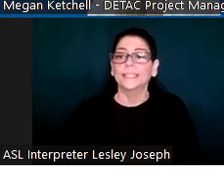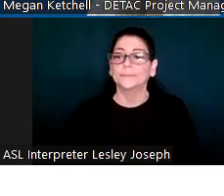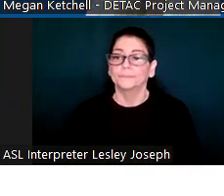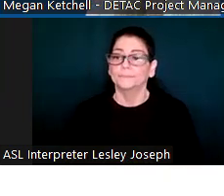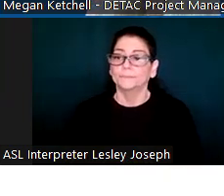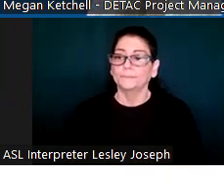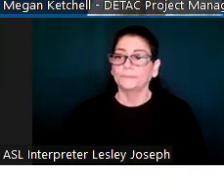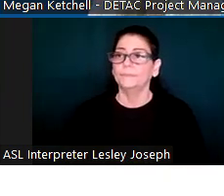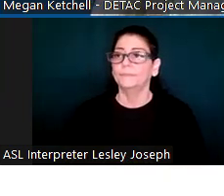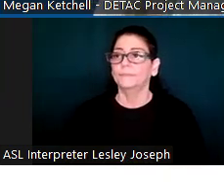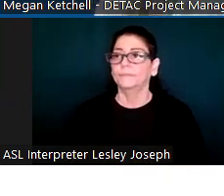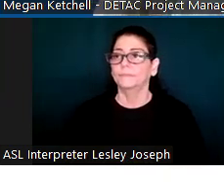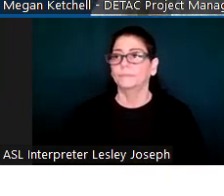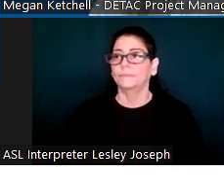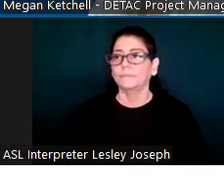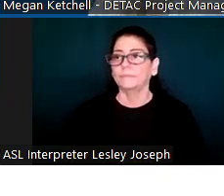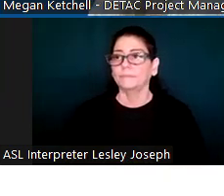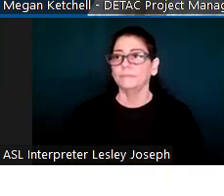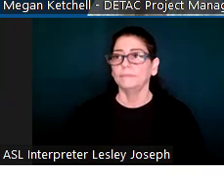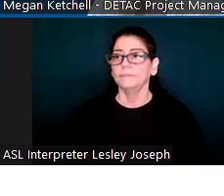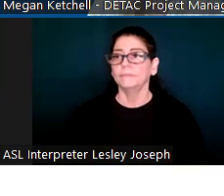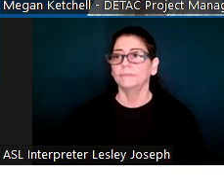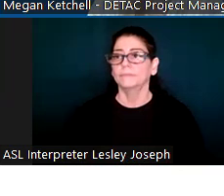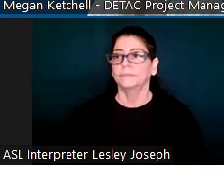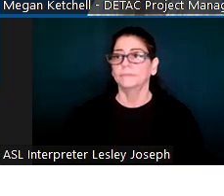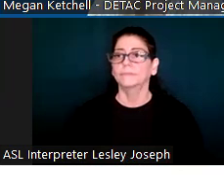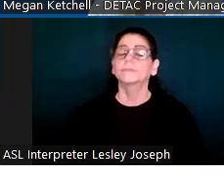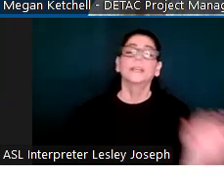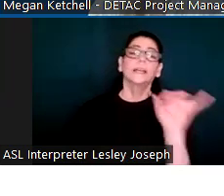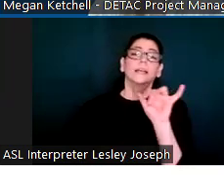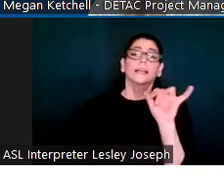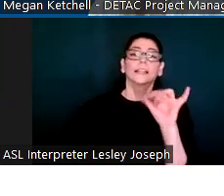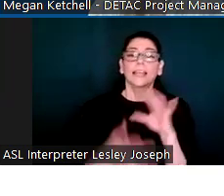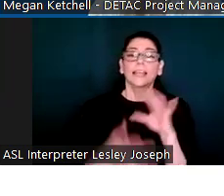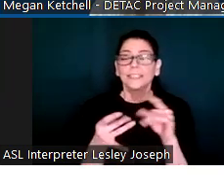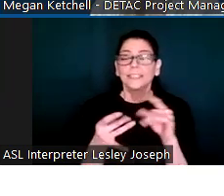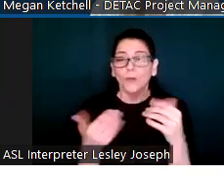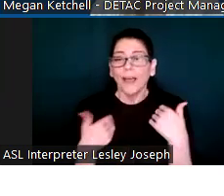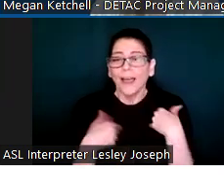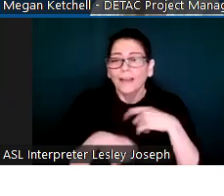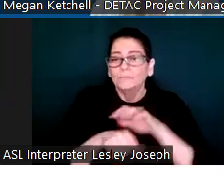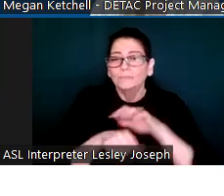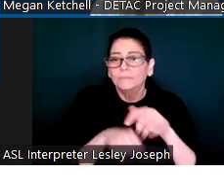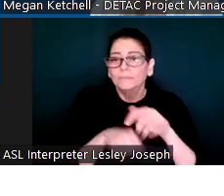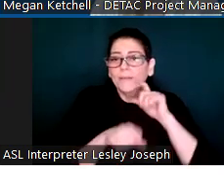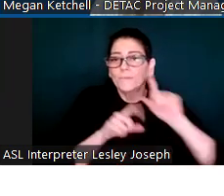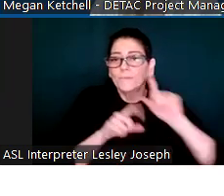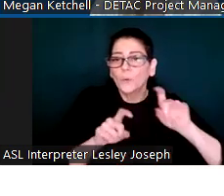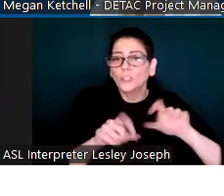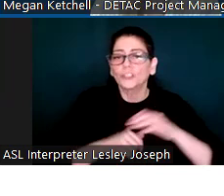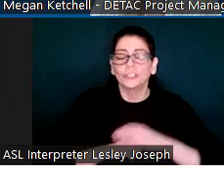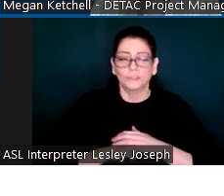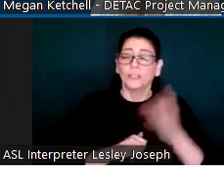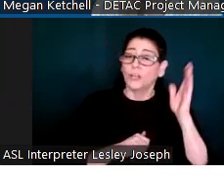And as I mentioned, we will have time for questions throughout today's event, and our presenters will respond to